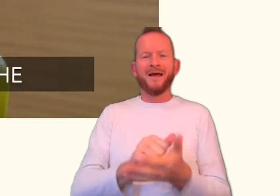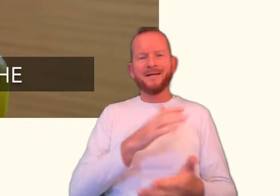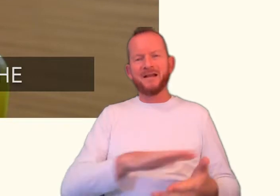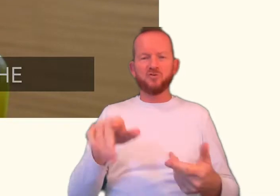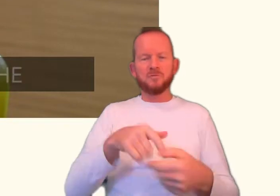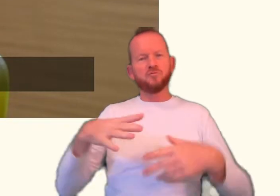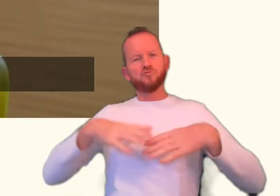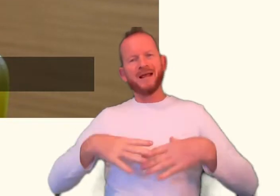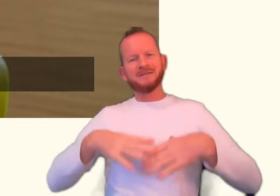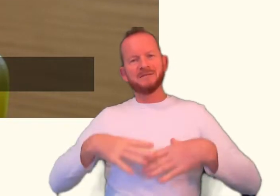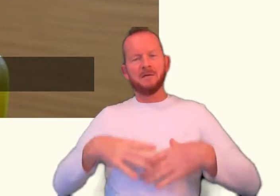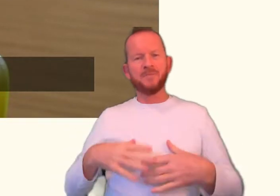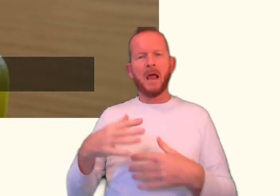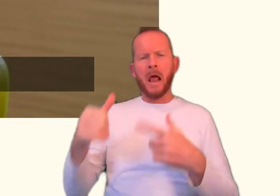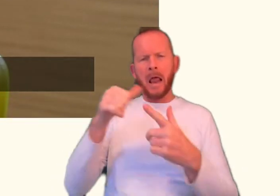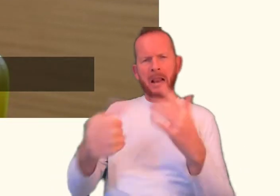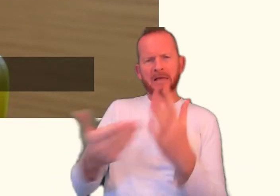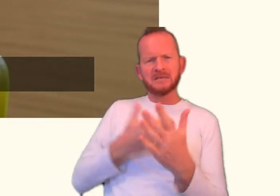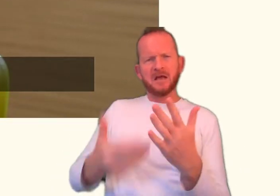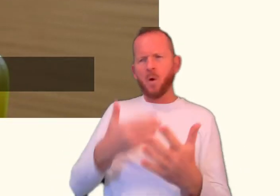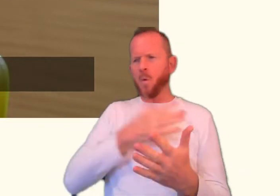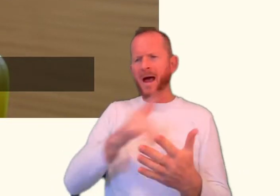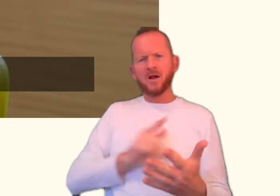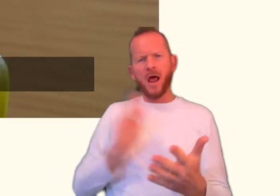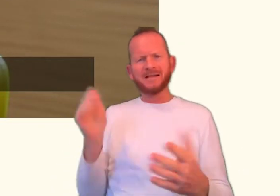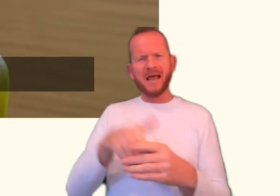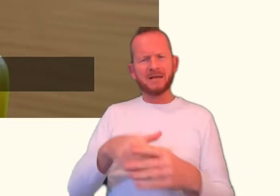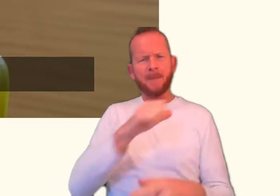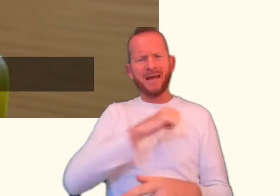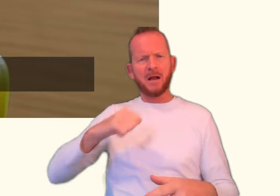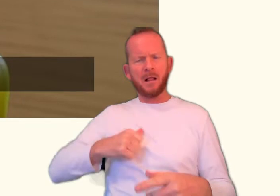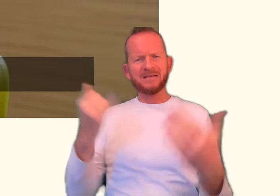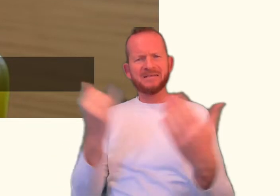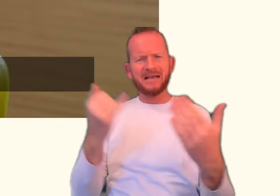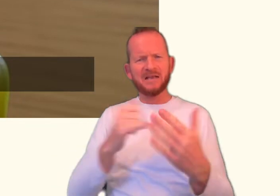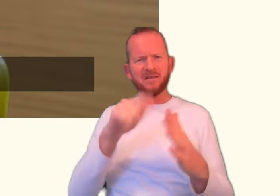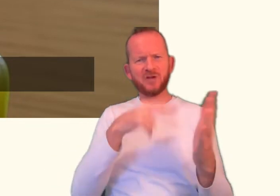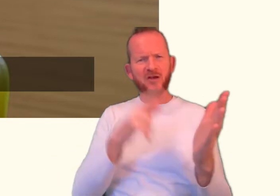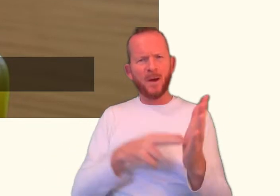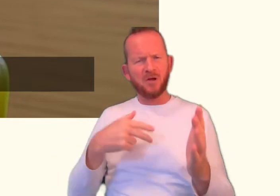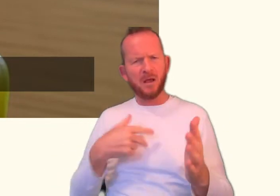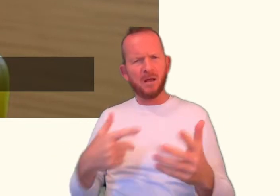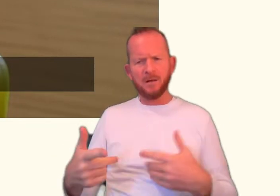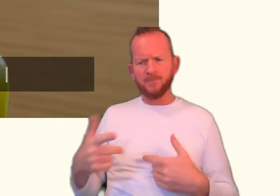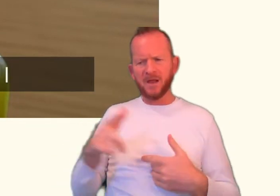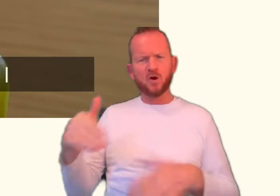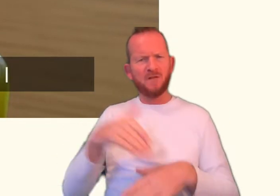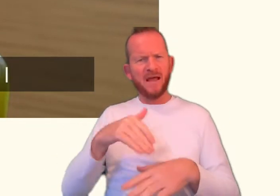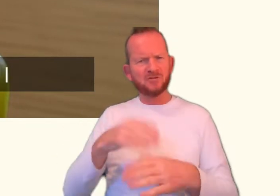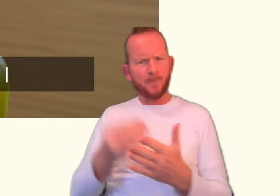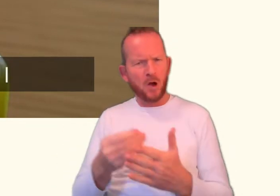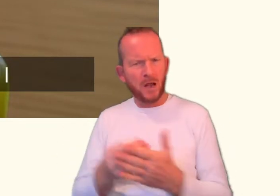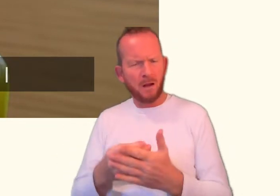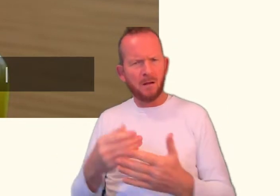didn't you attend a medical on the 16th of January? So I says, oh, Jodie. He said, it could affect your money. So